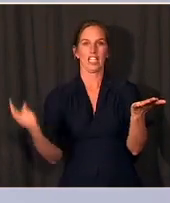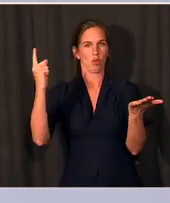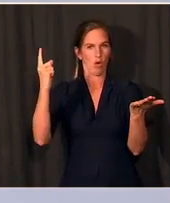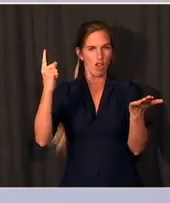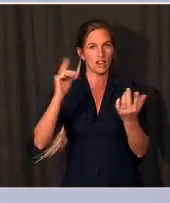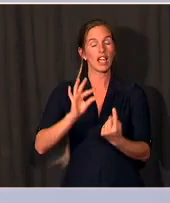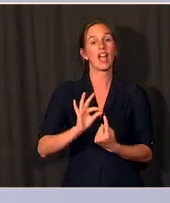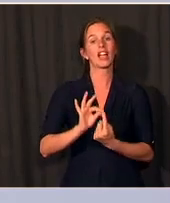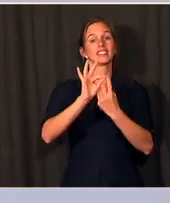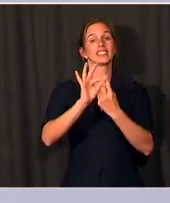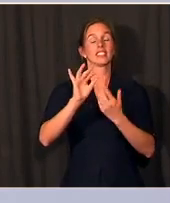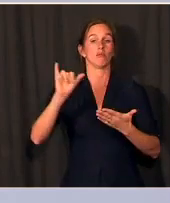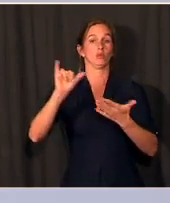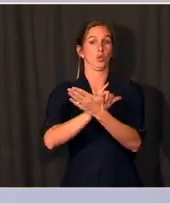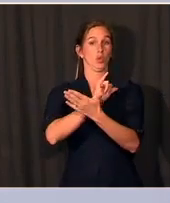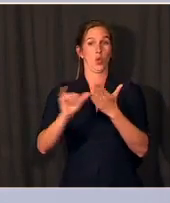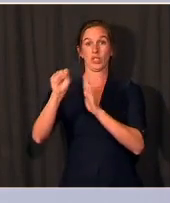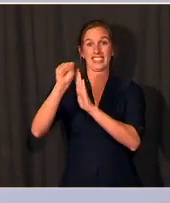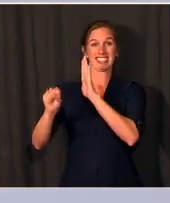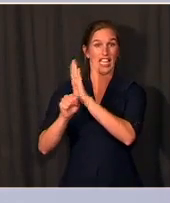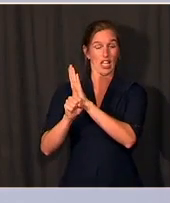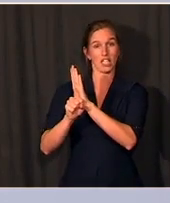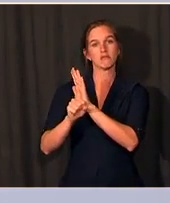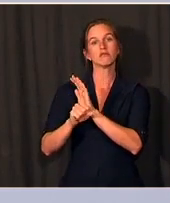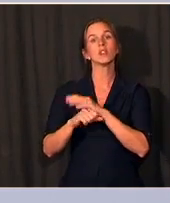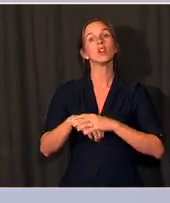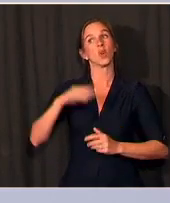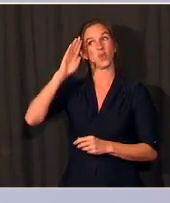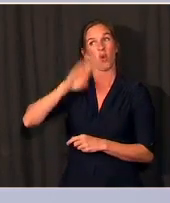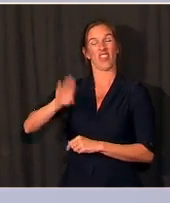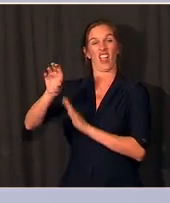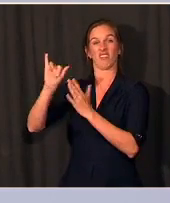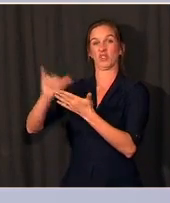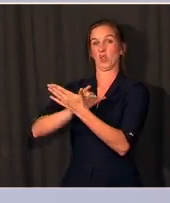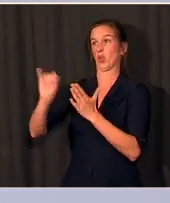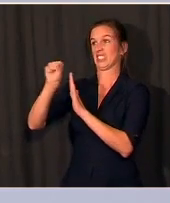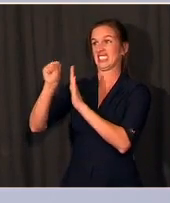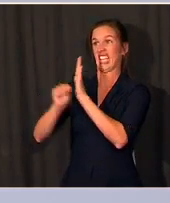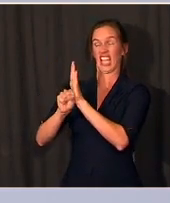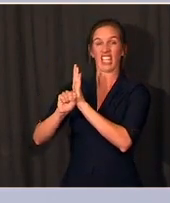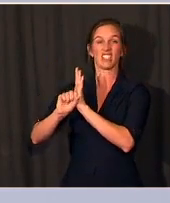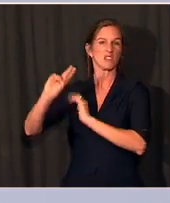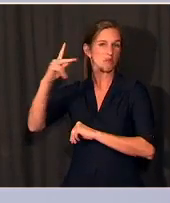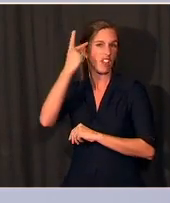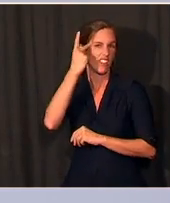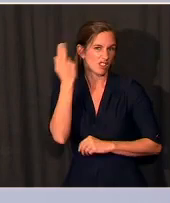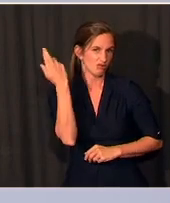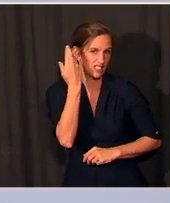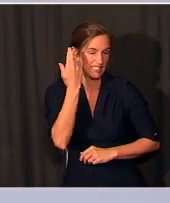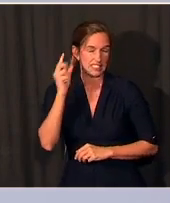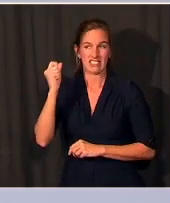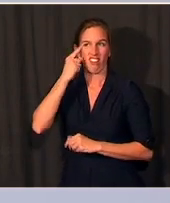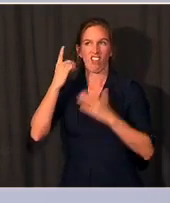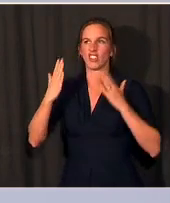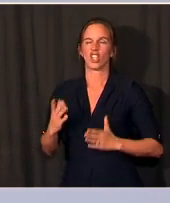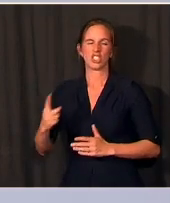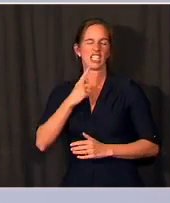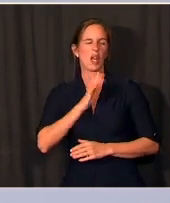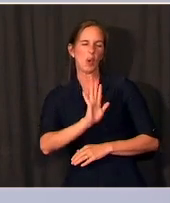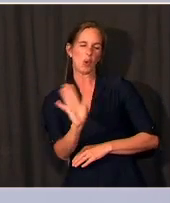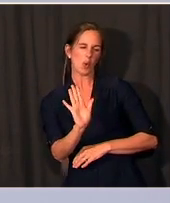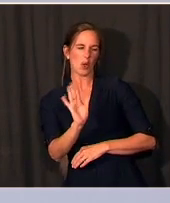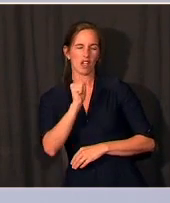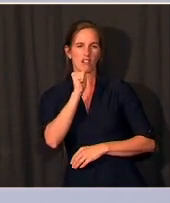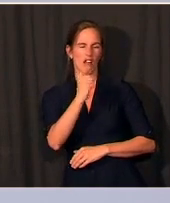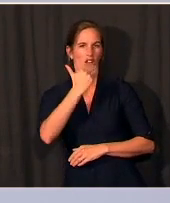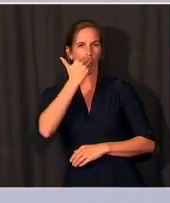like New York State, where, for political reasons, the governor decided to say, and I don't think it's good